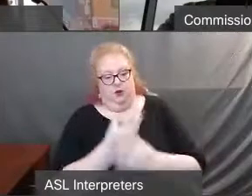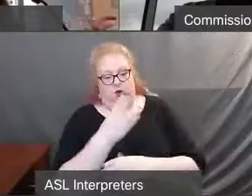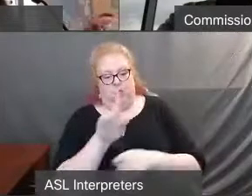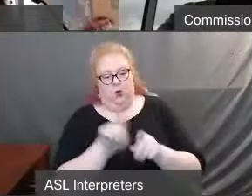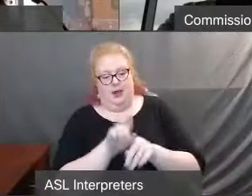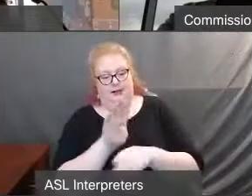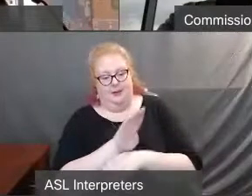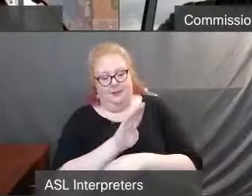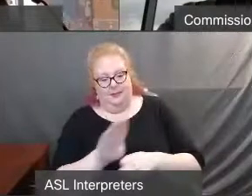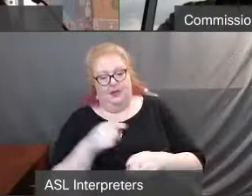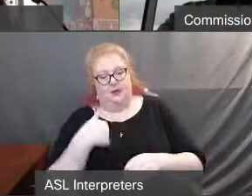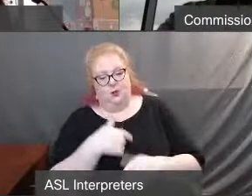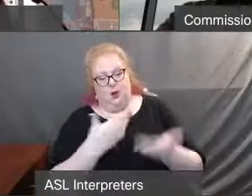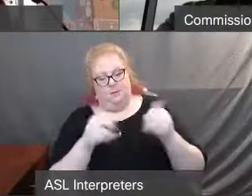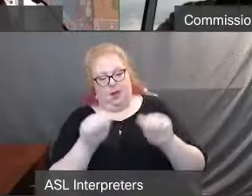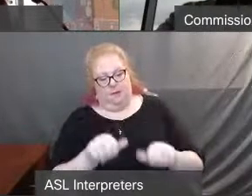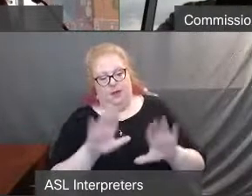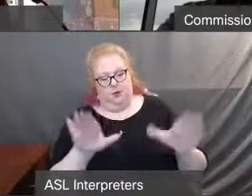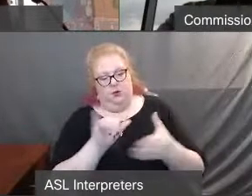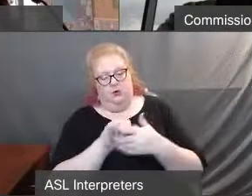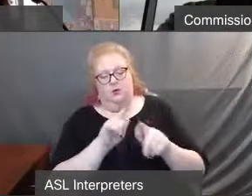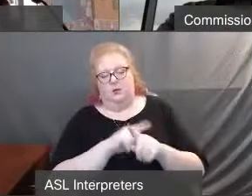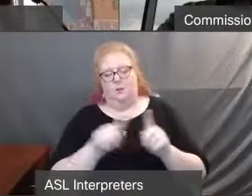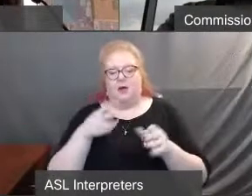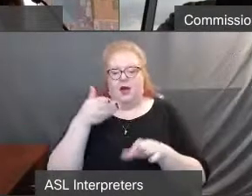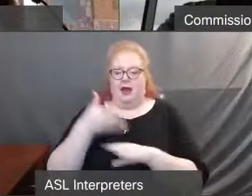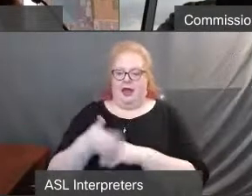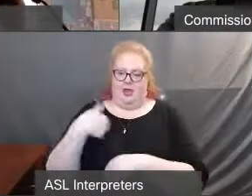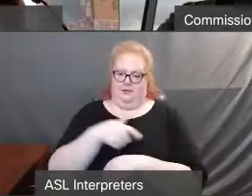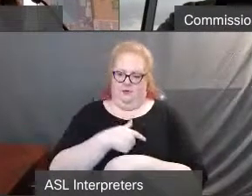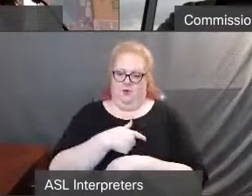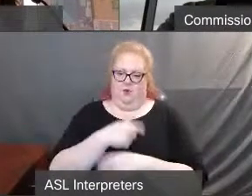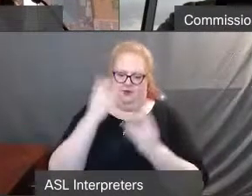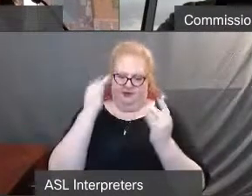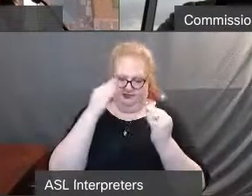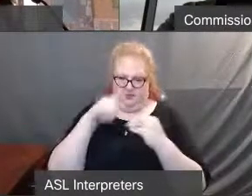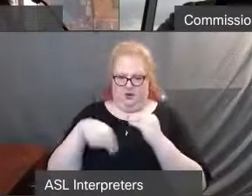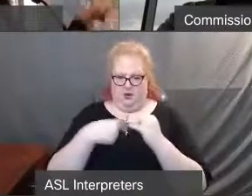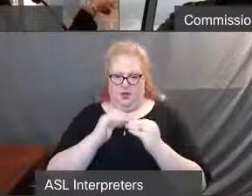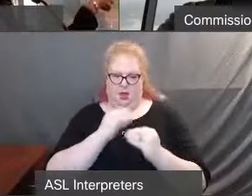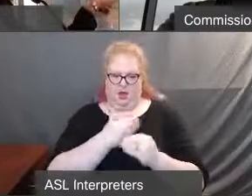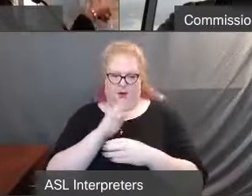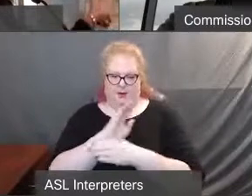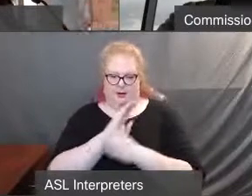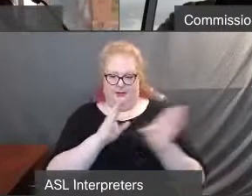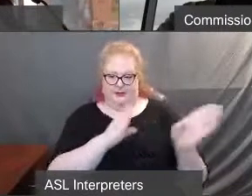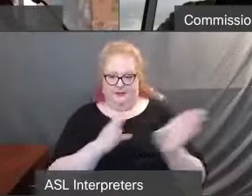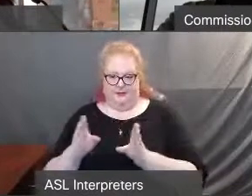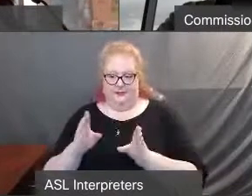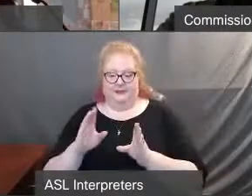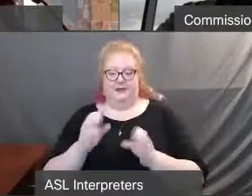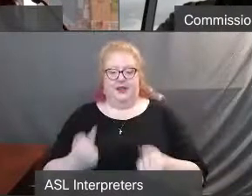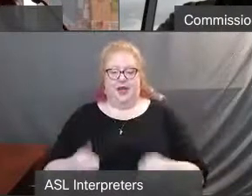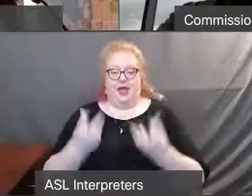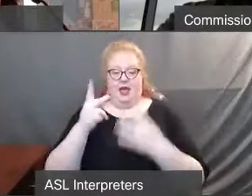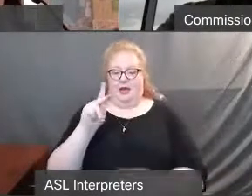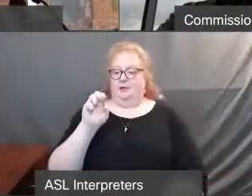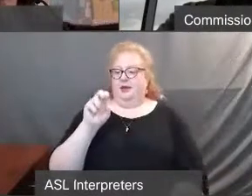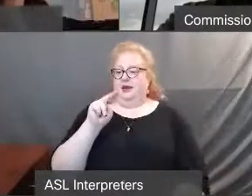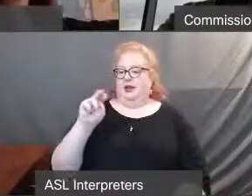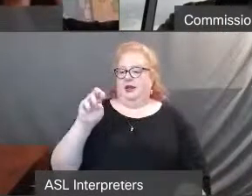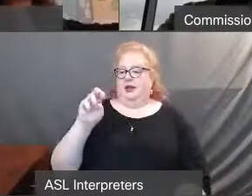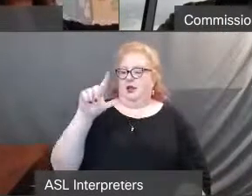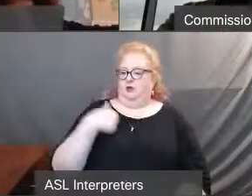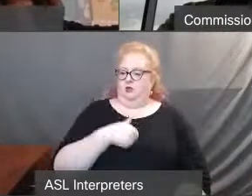after looking out into our business plan, honestly, the amount of kennels that we'll be able to build in here, we